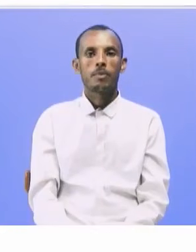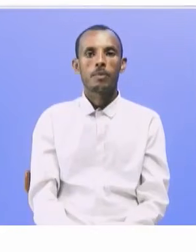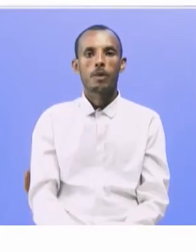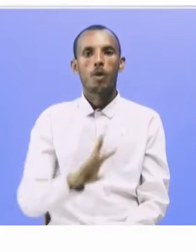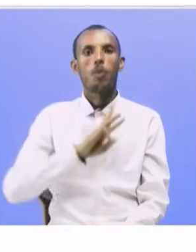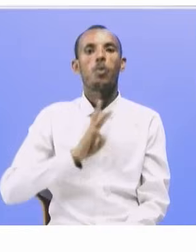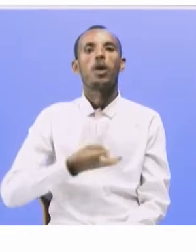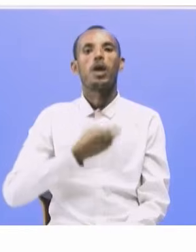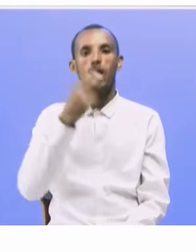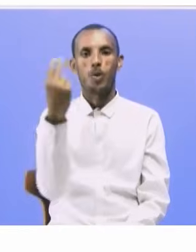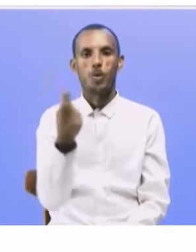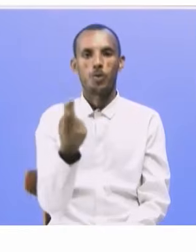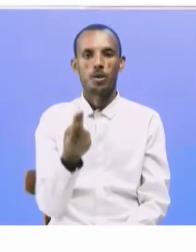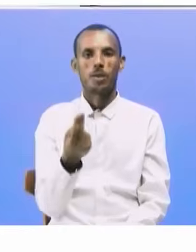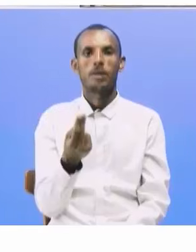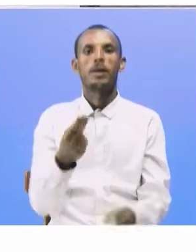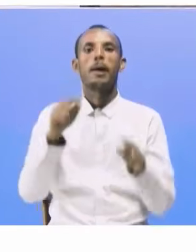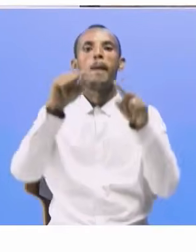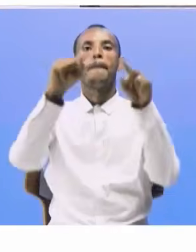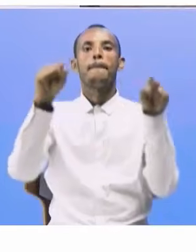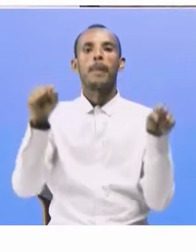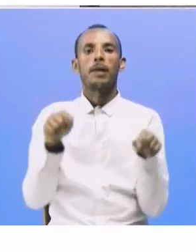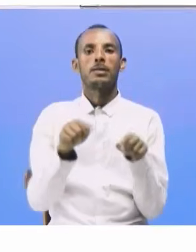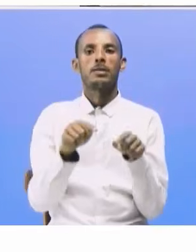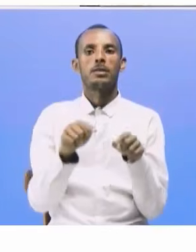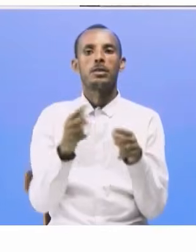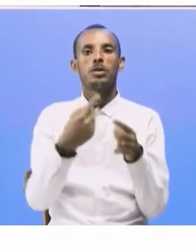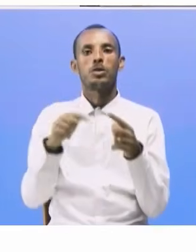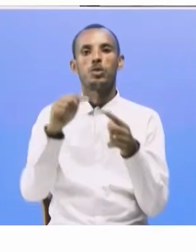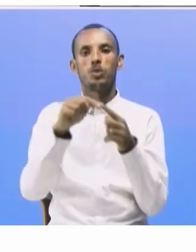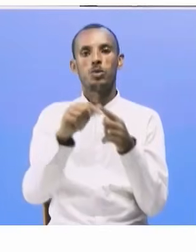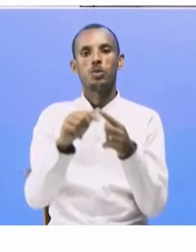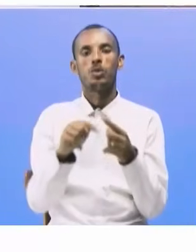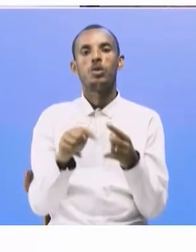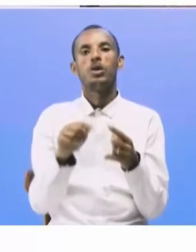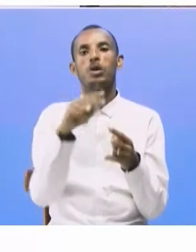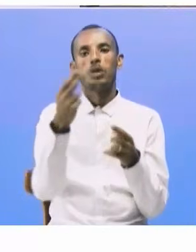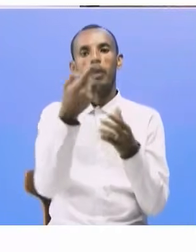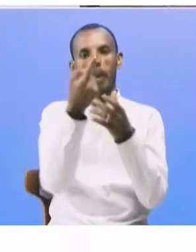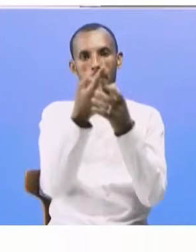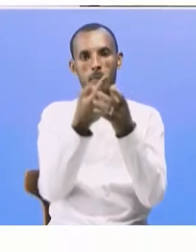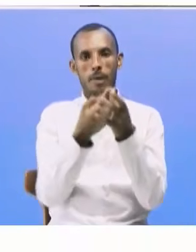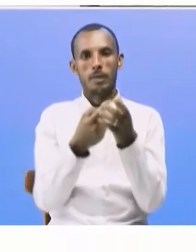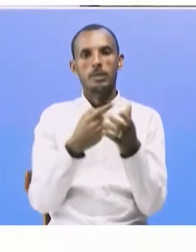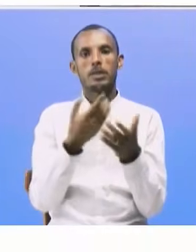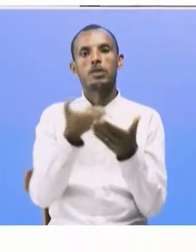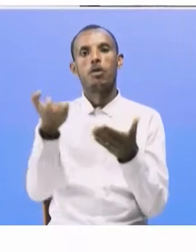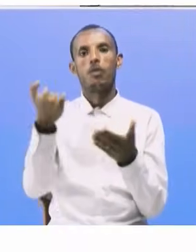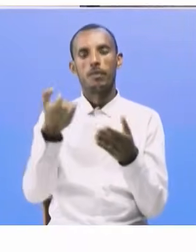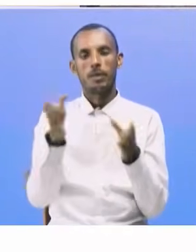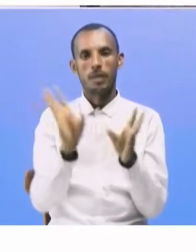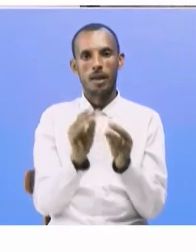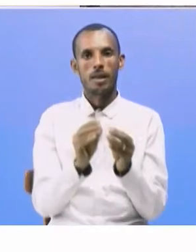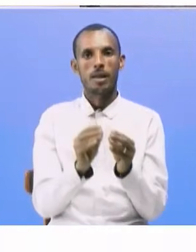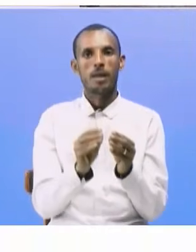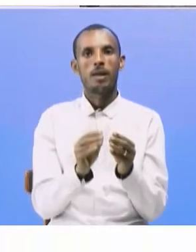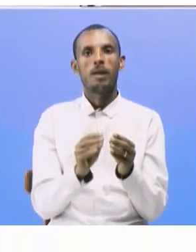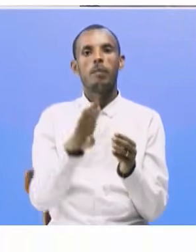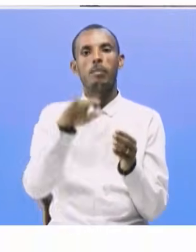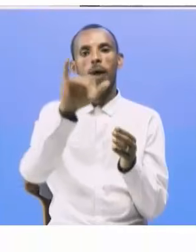We use braces to enclose the members of a set by separating